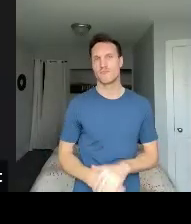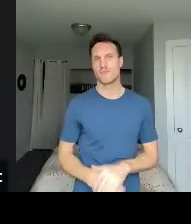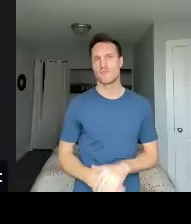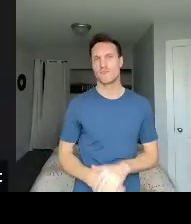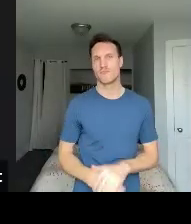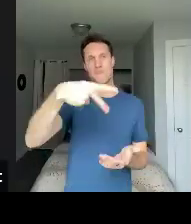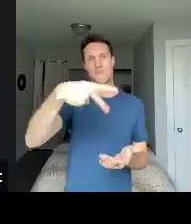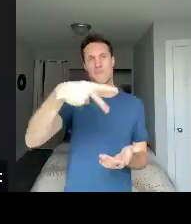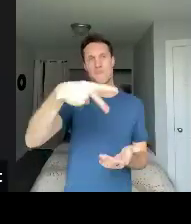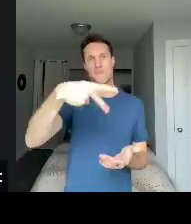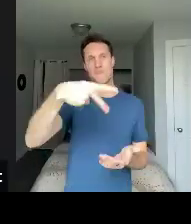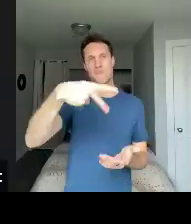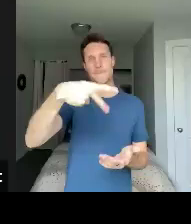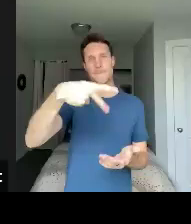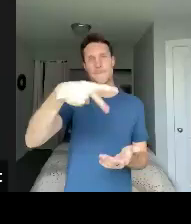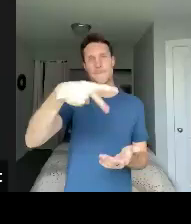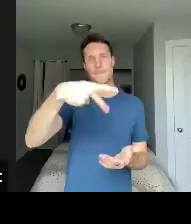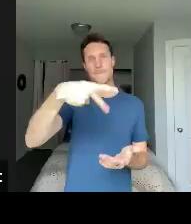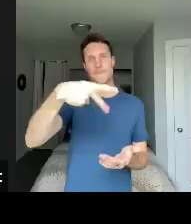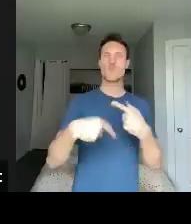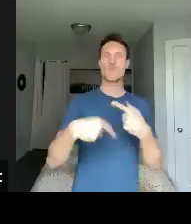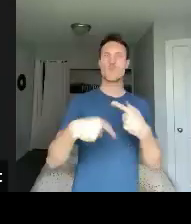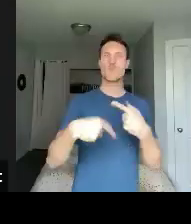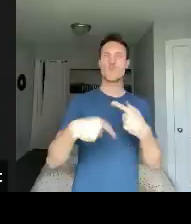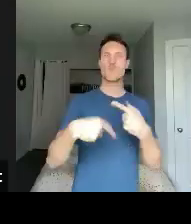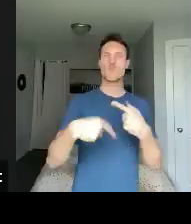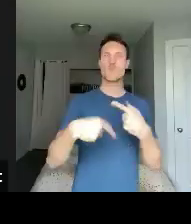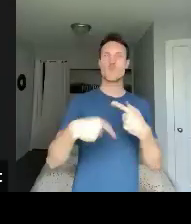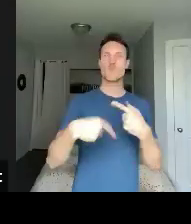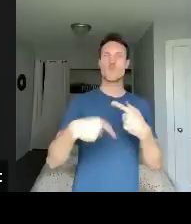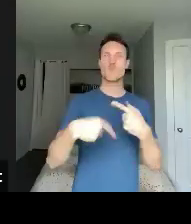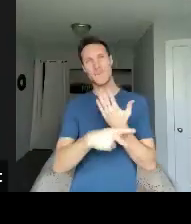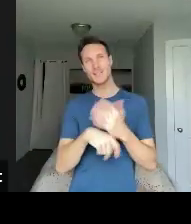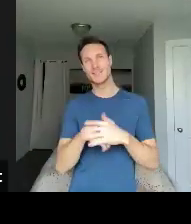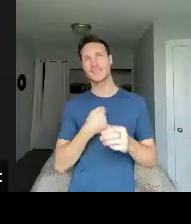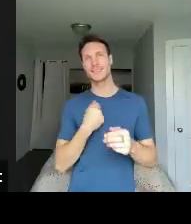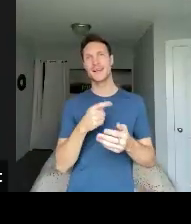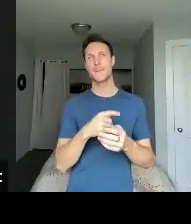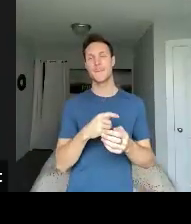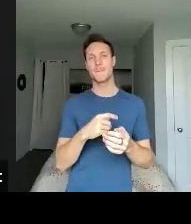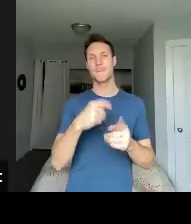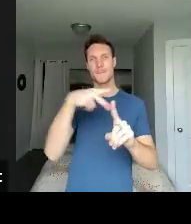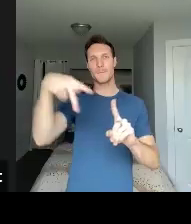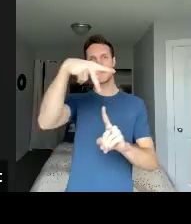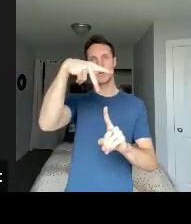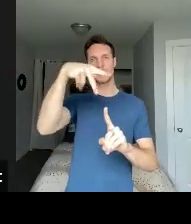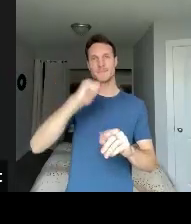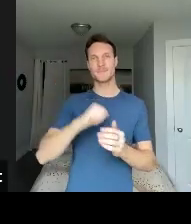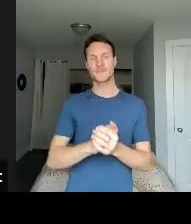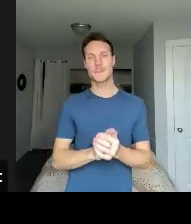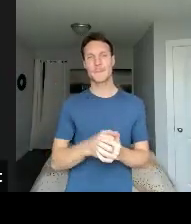into my policy and program oversight division. And policy and program oversight has been working